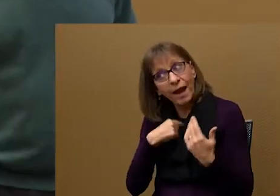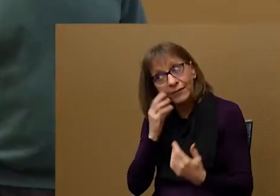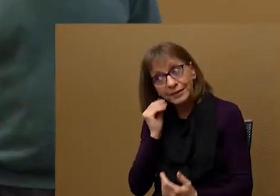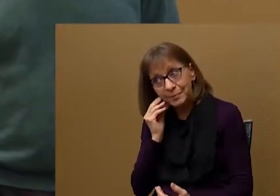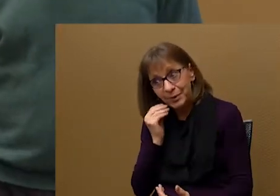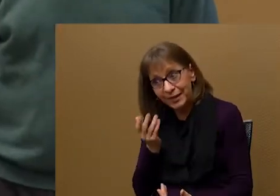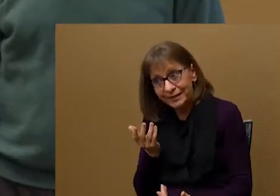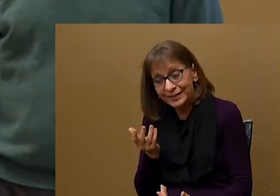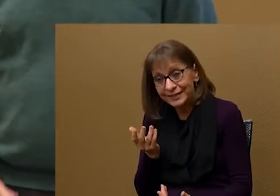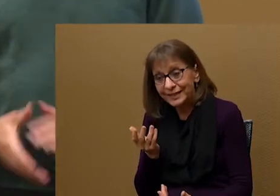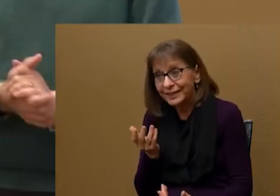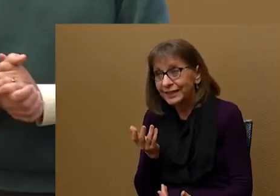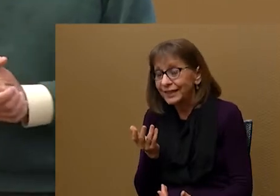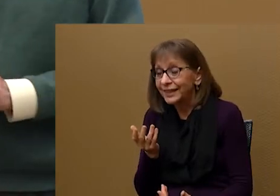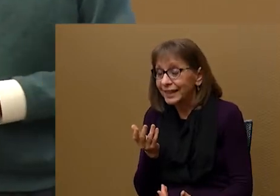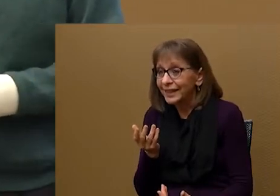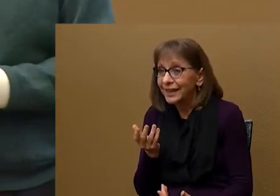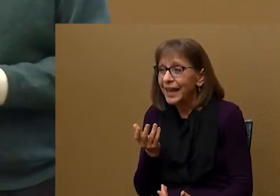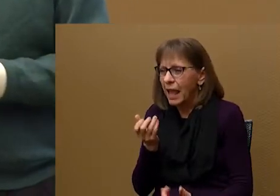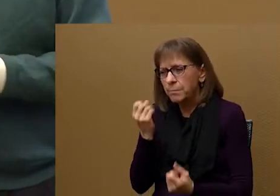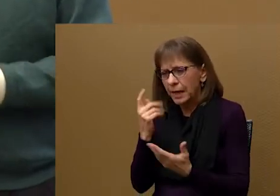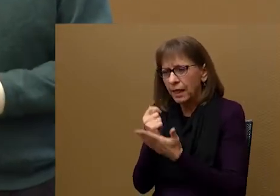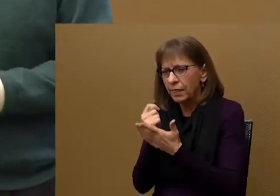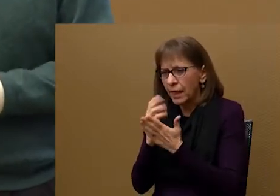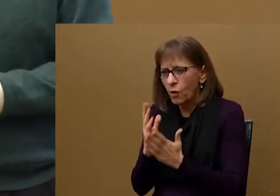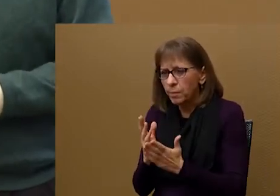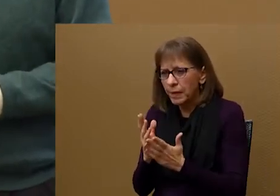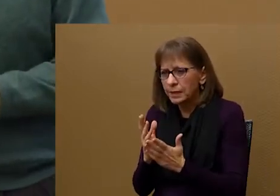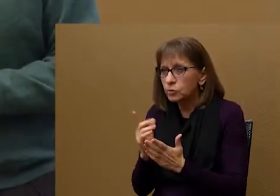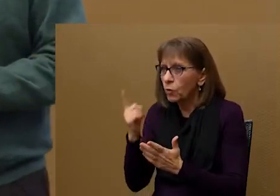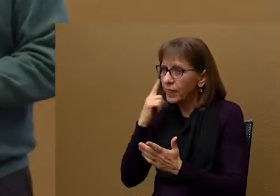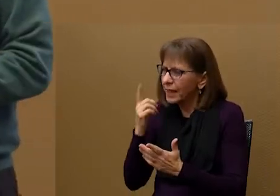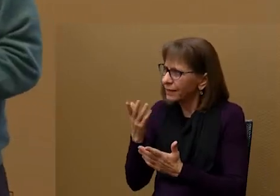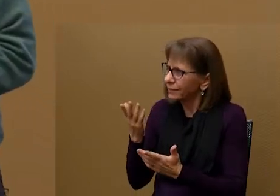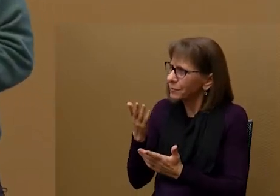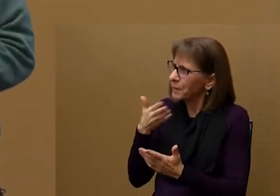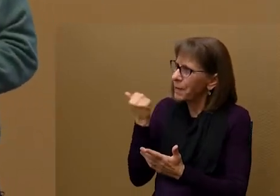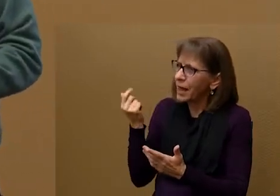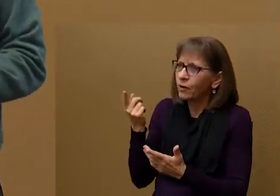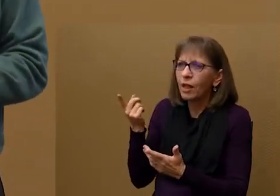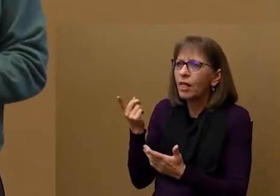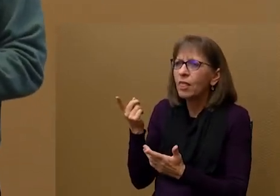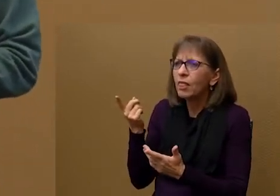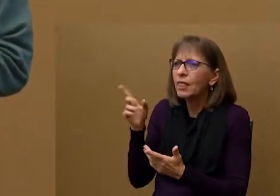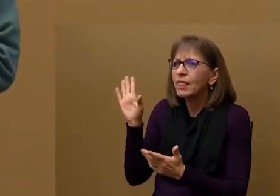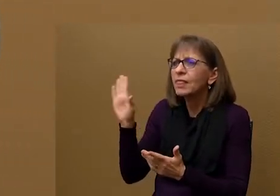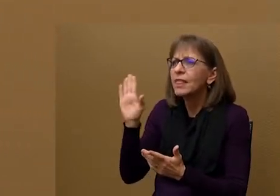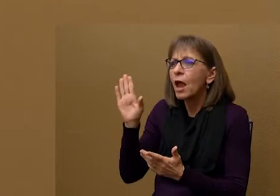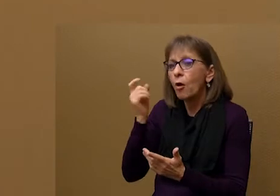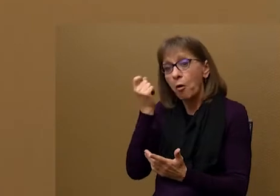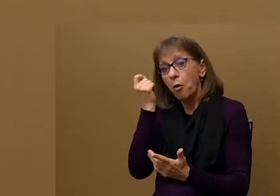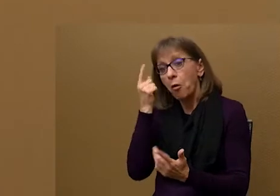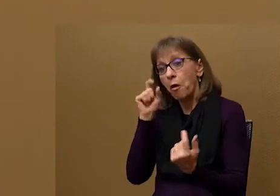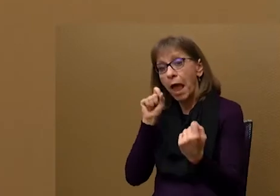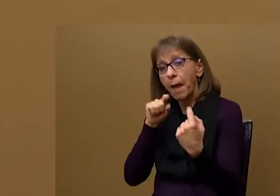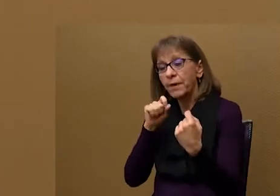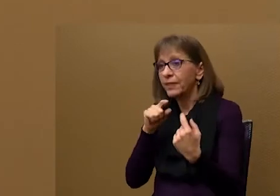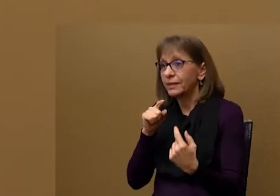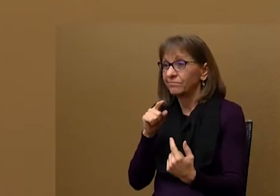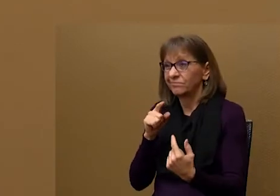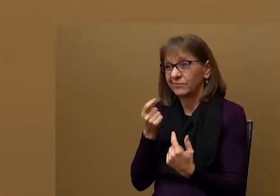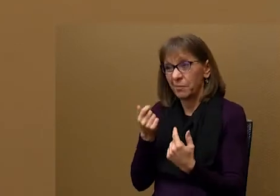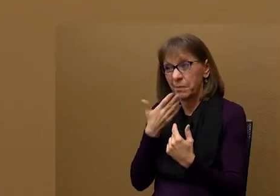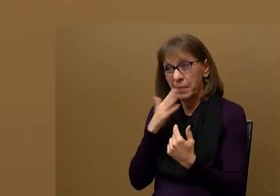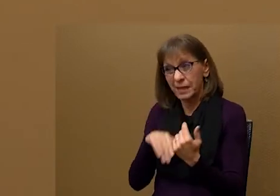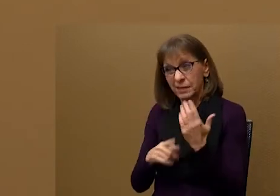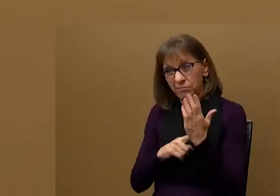health program I've ever seen, and also in a lot of therapists who you'd think would be better, their empathy skills